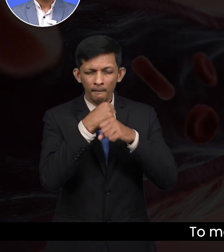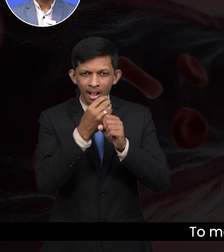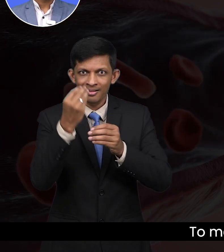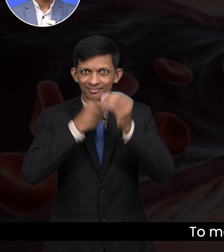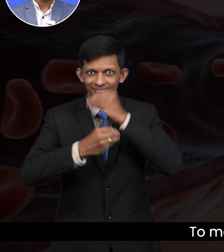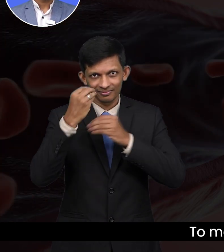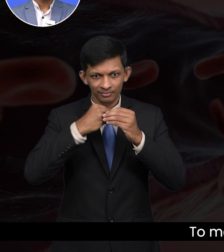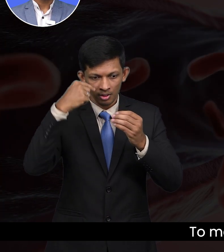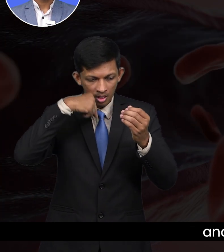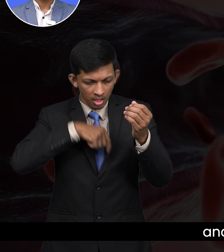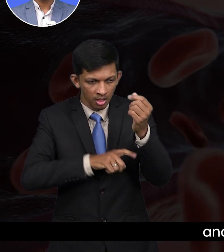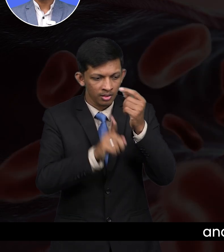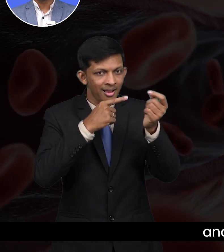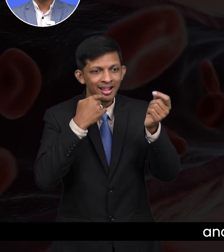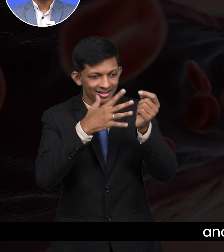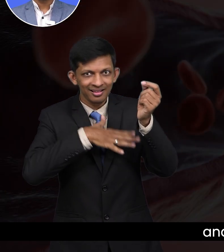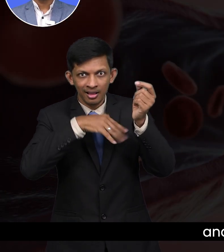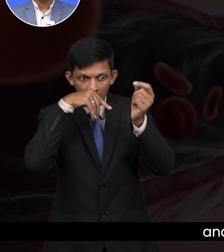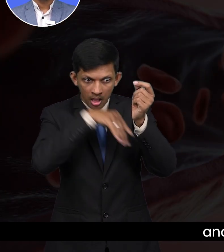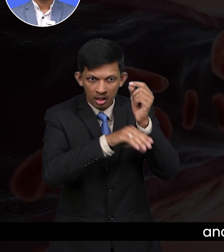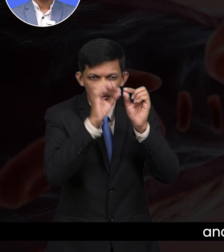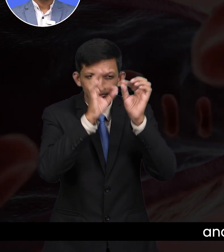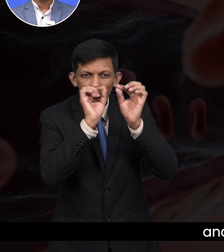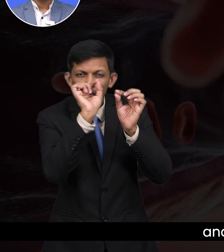To make these new cells and heal the wound,